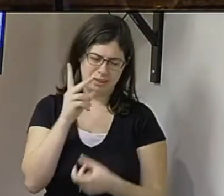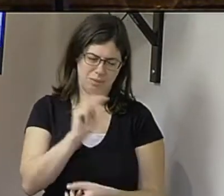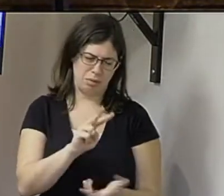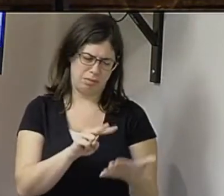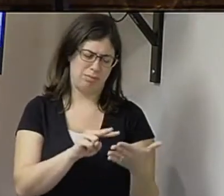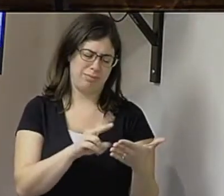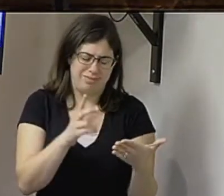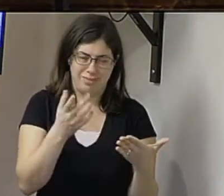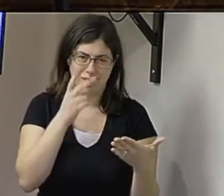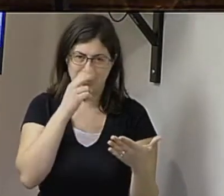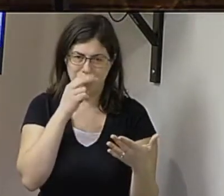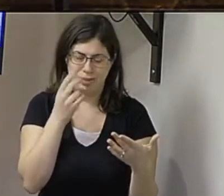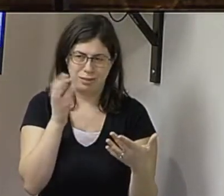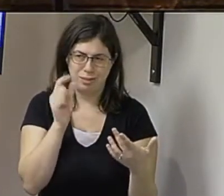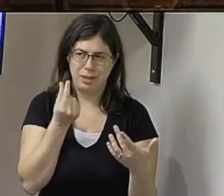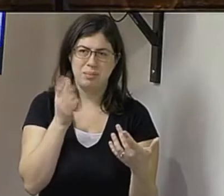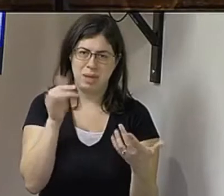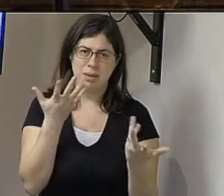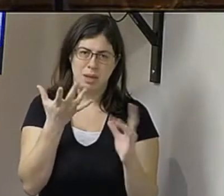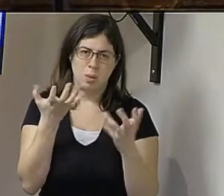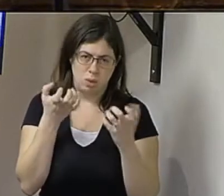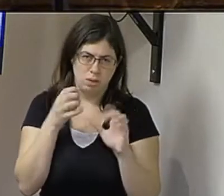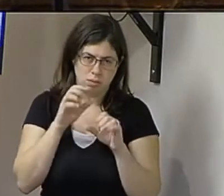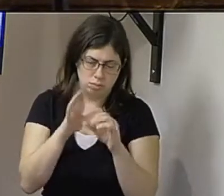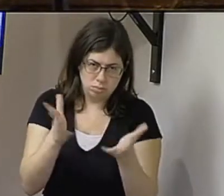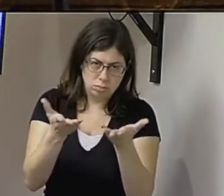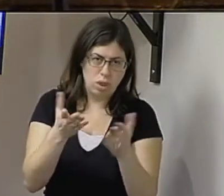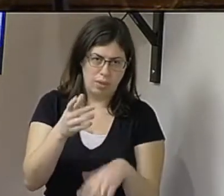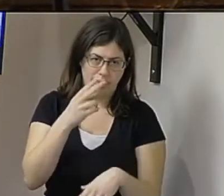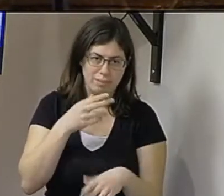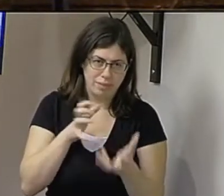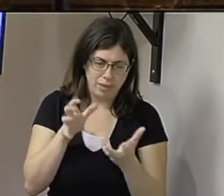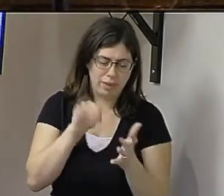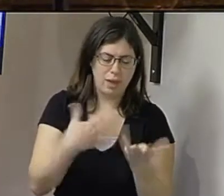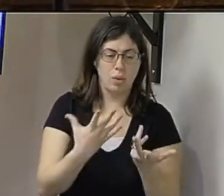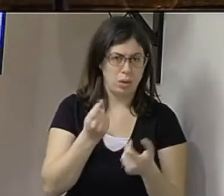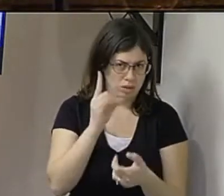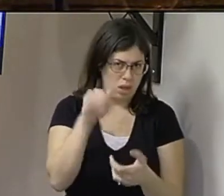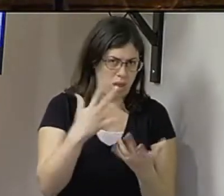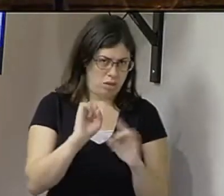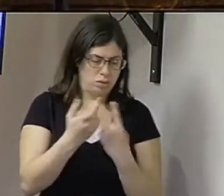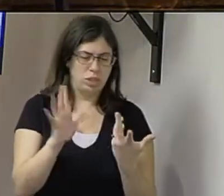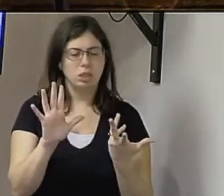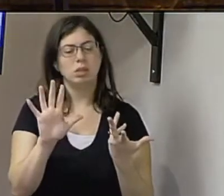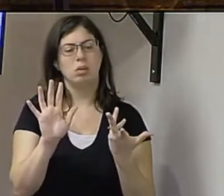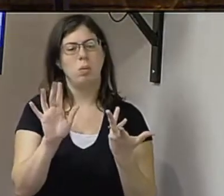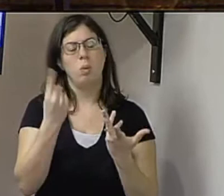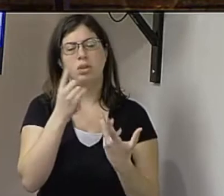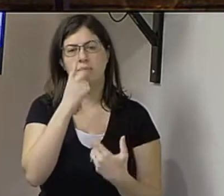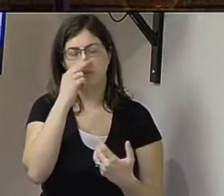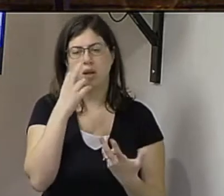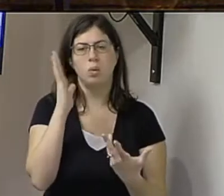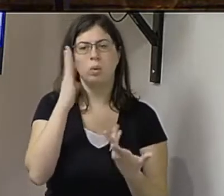kind of like, oh, that's kind of funny, it's probably intended to make you laugh. So be aware of that as we read. One of the things that's kind of humorous is he's